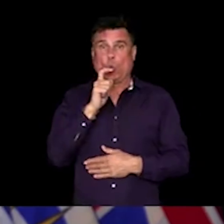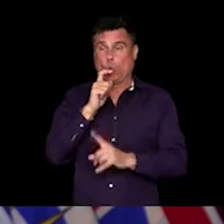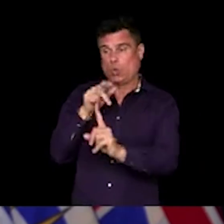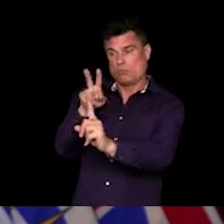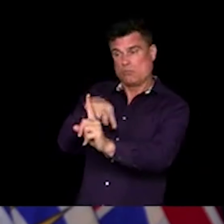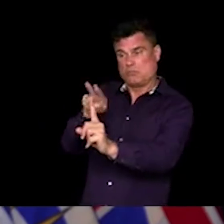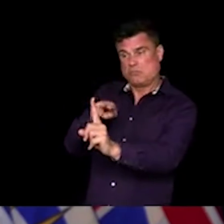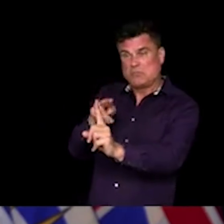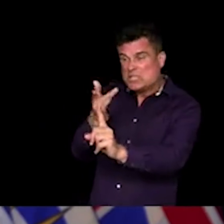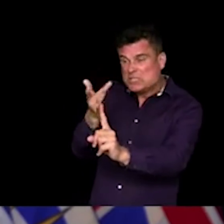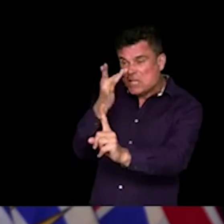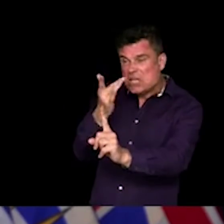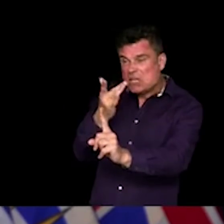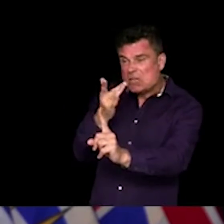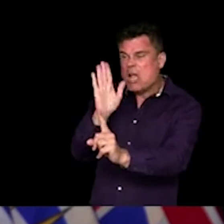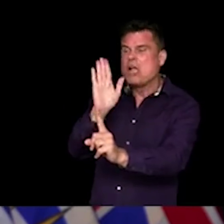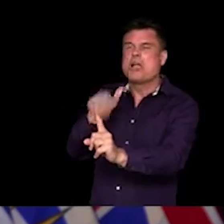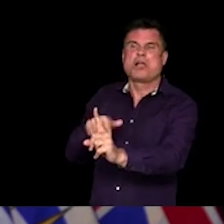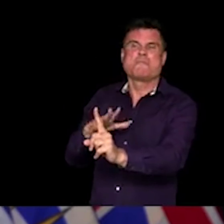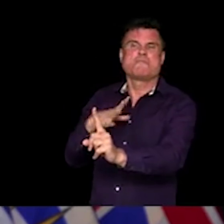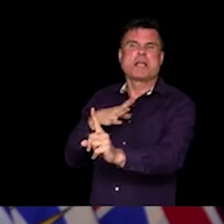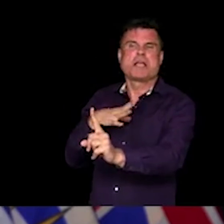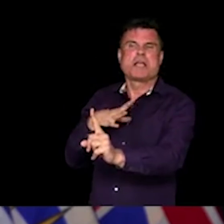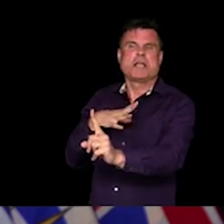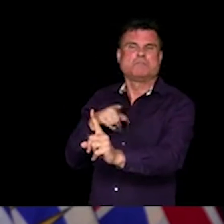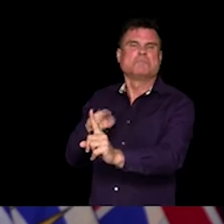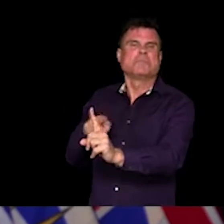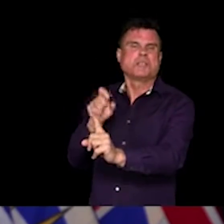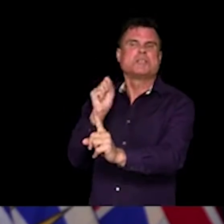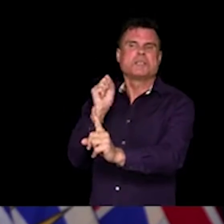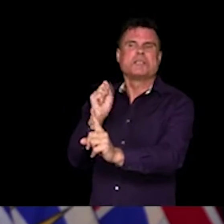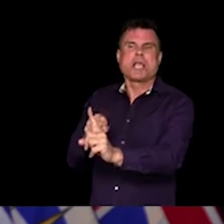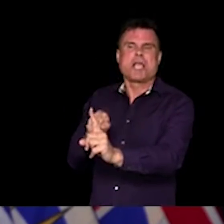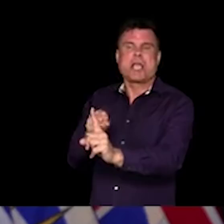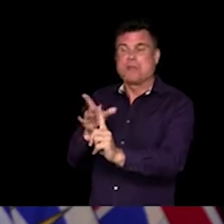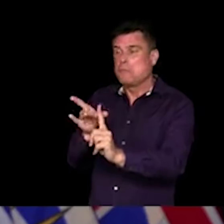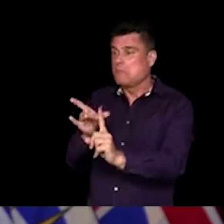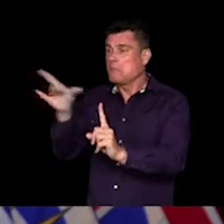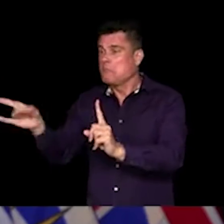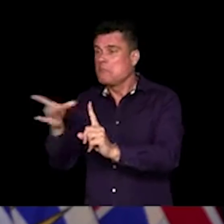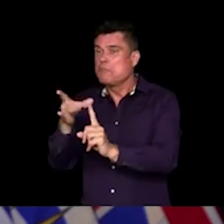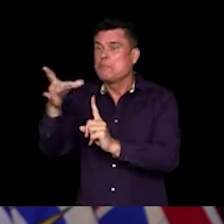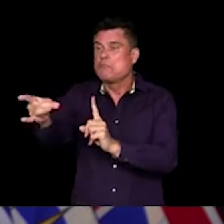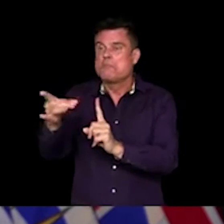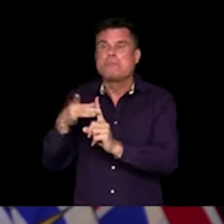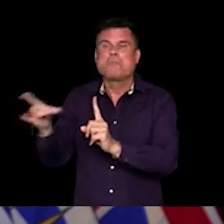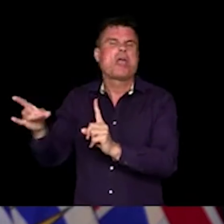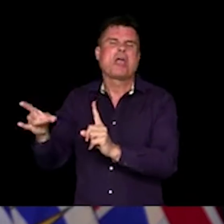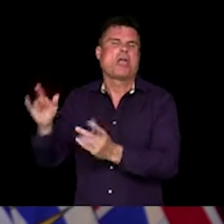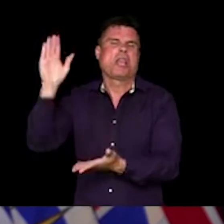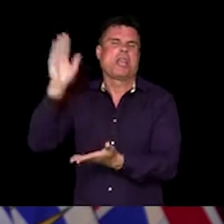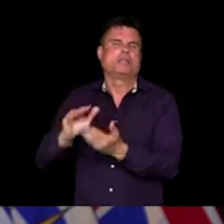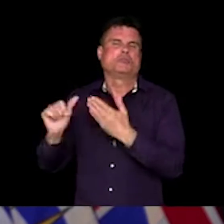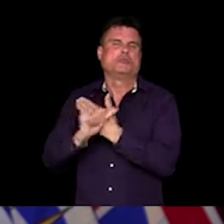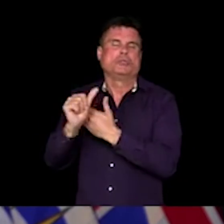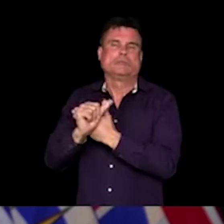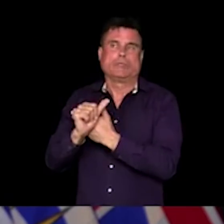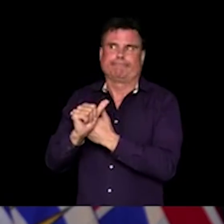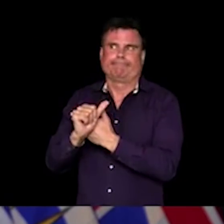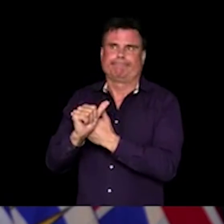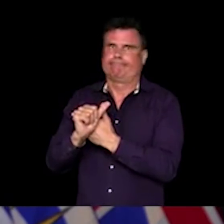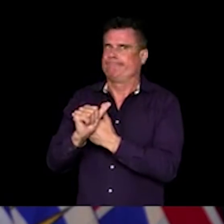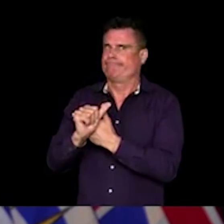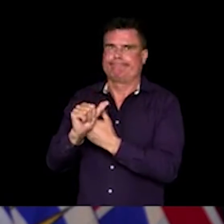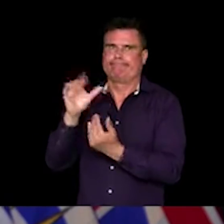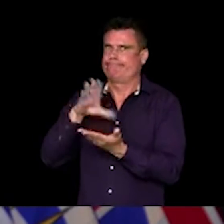we measured people's viral loads in their secretions over time, it built up over a period of days. So your symptoms